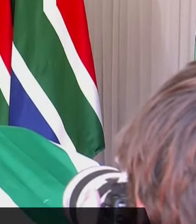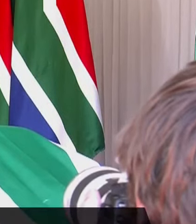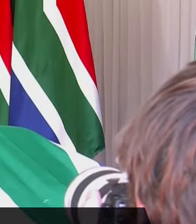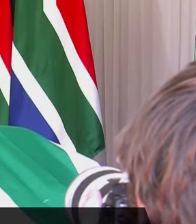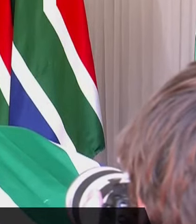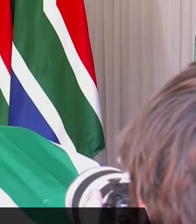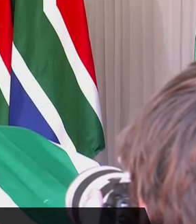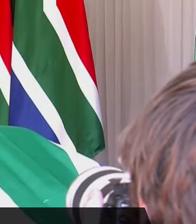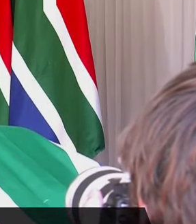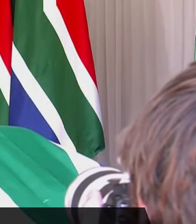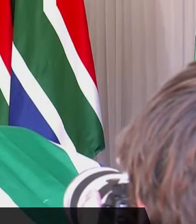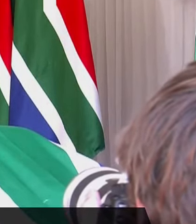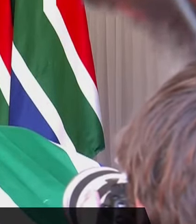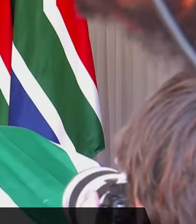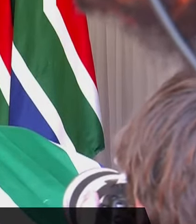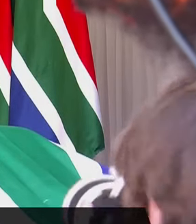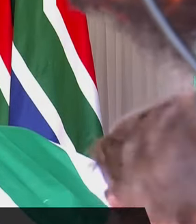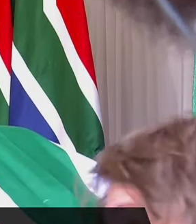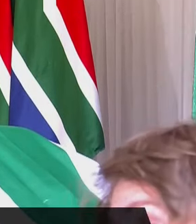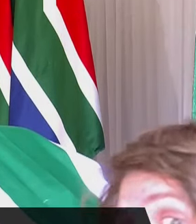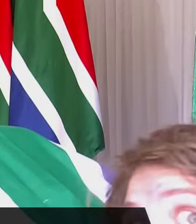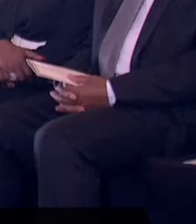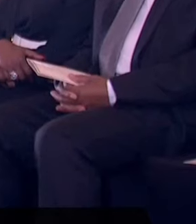Comrade President Ramaphosa,